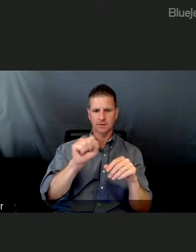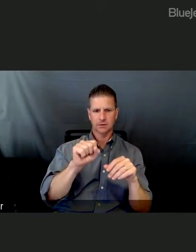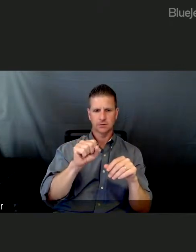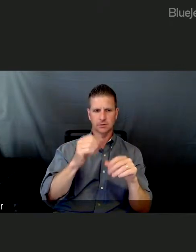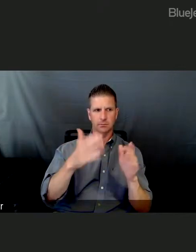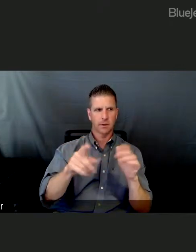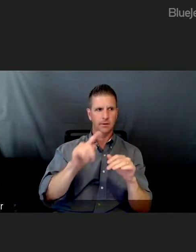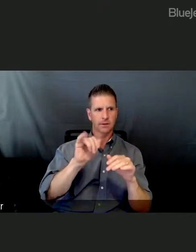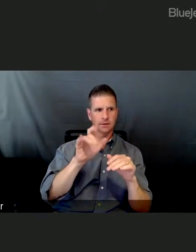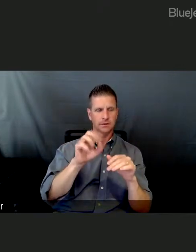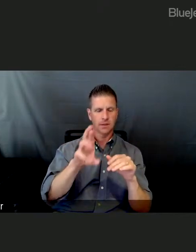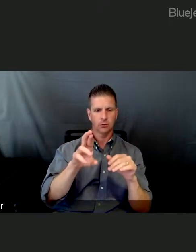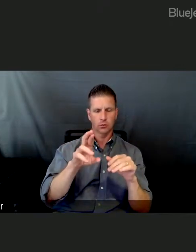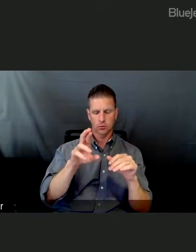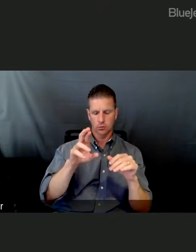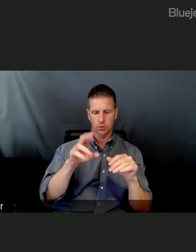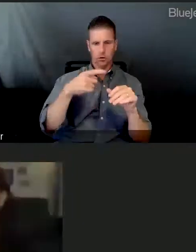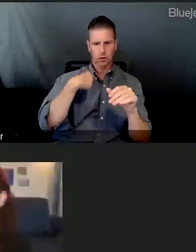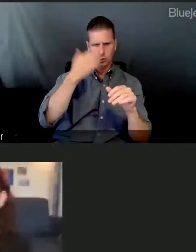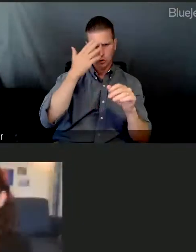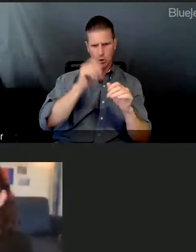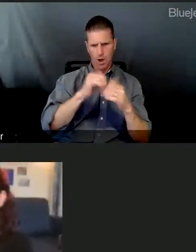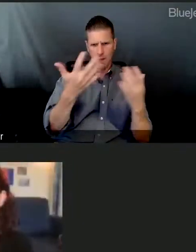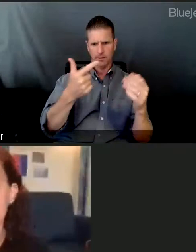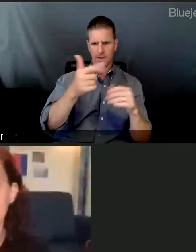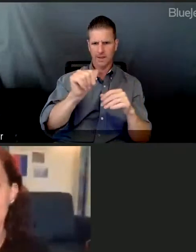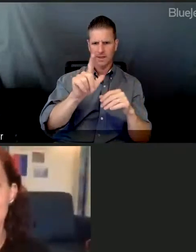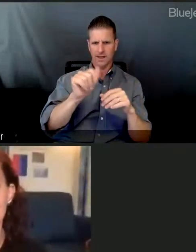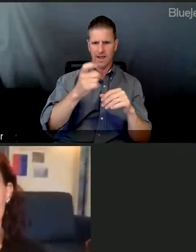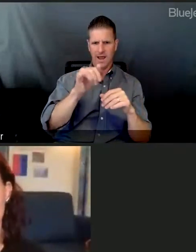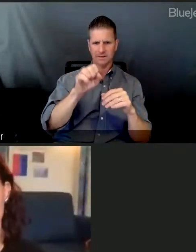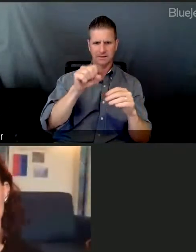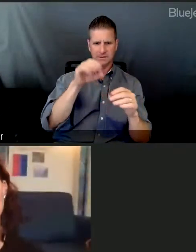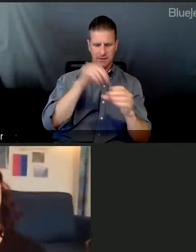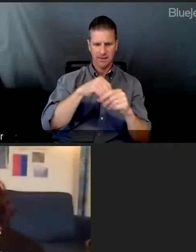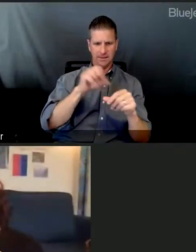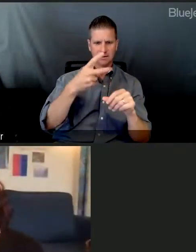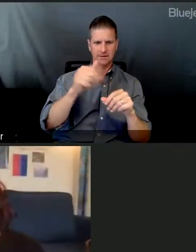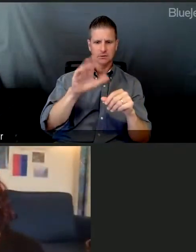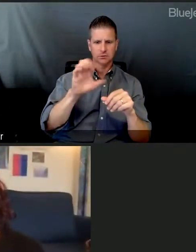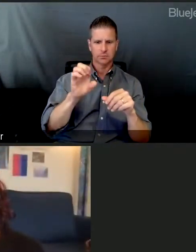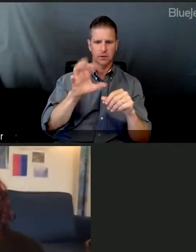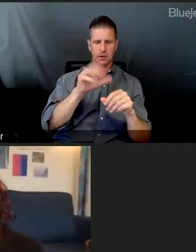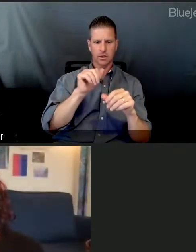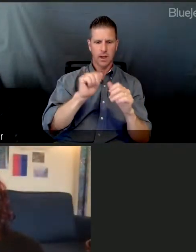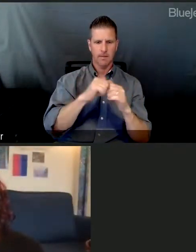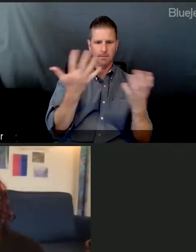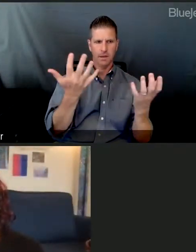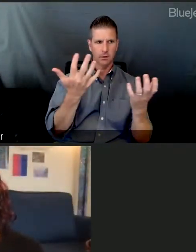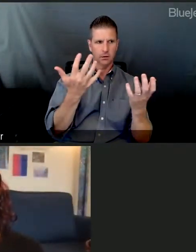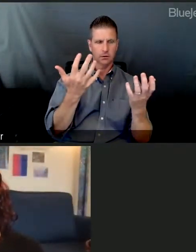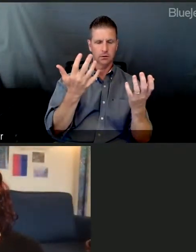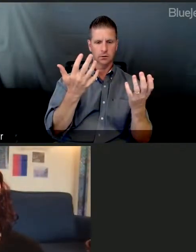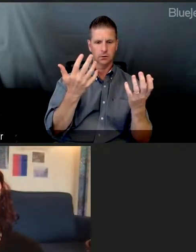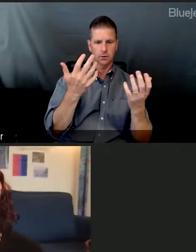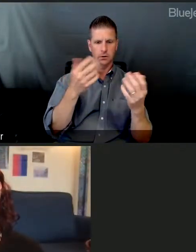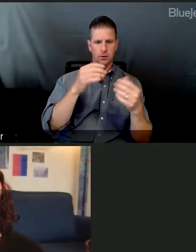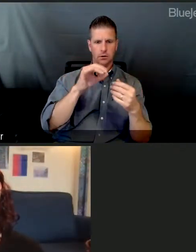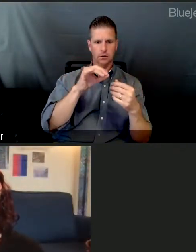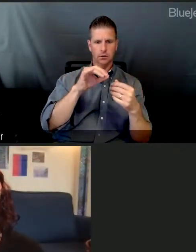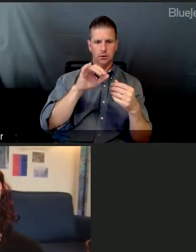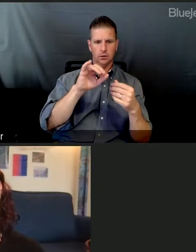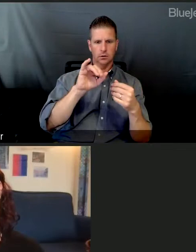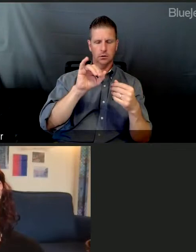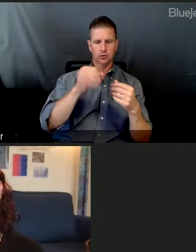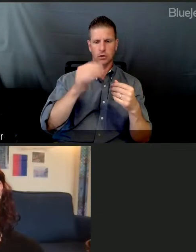one. Do we know how many galaxies there are in space? And how many has the James